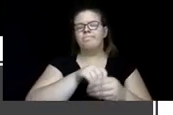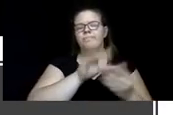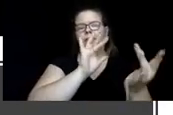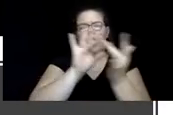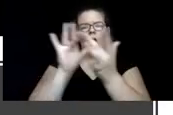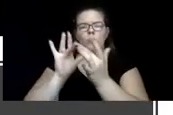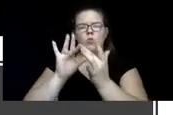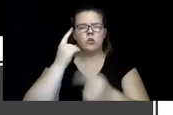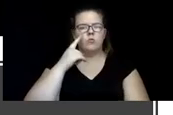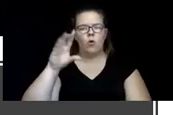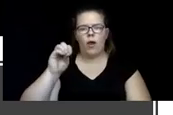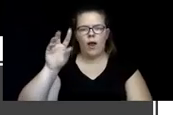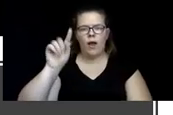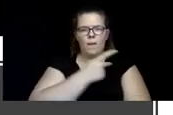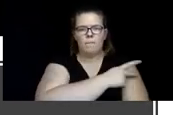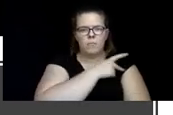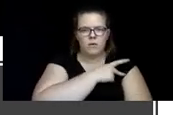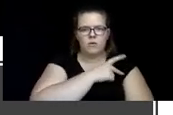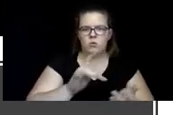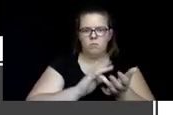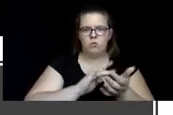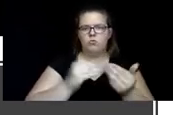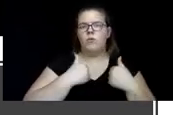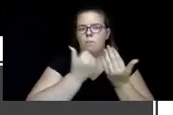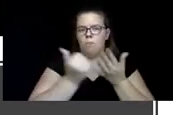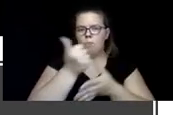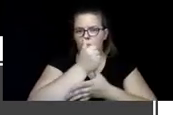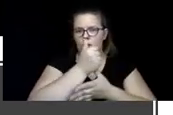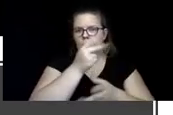the outpatient medicine, you have primary care.